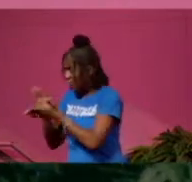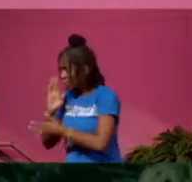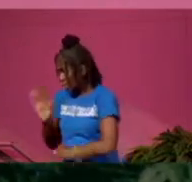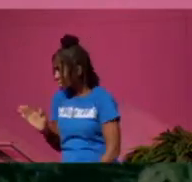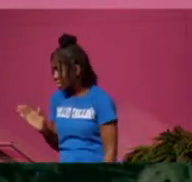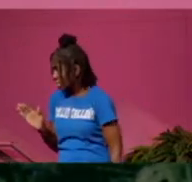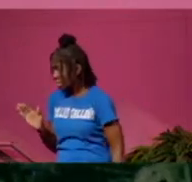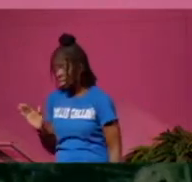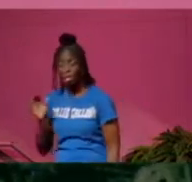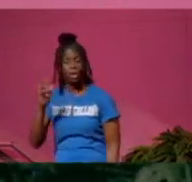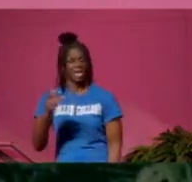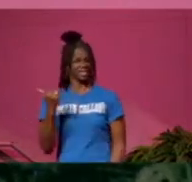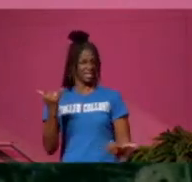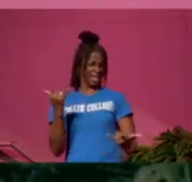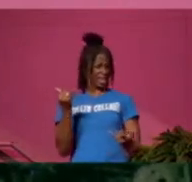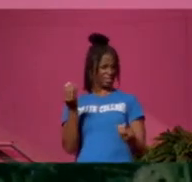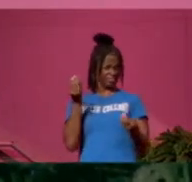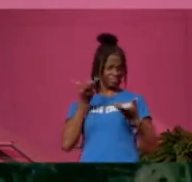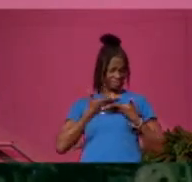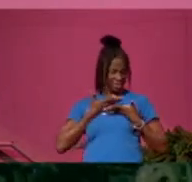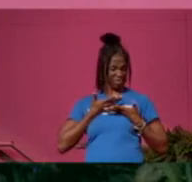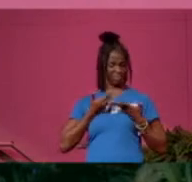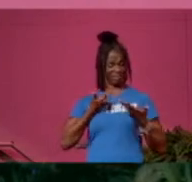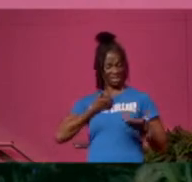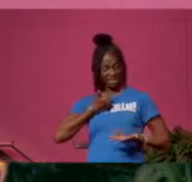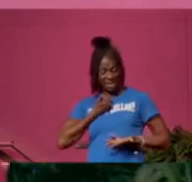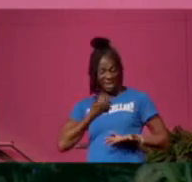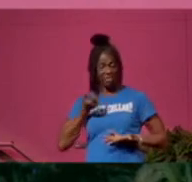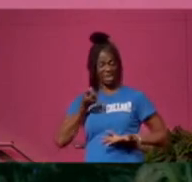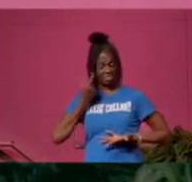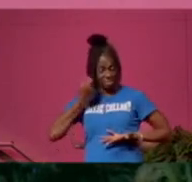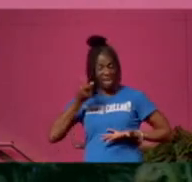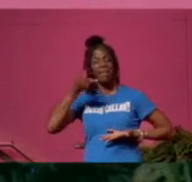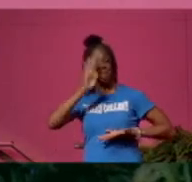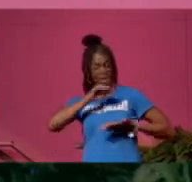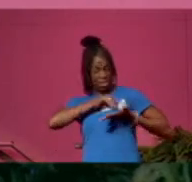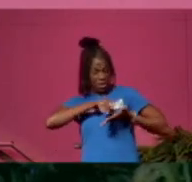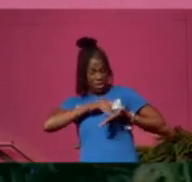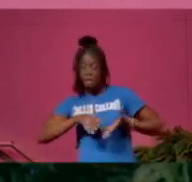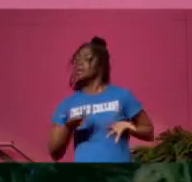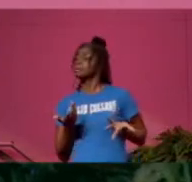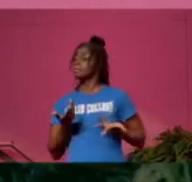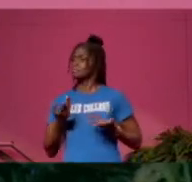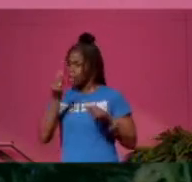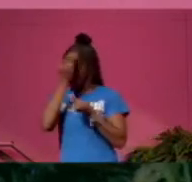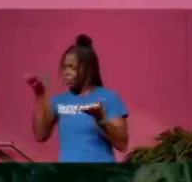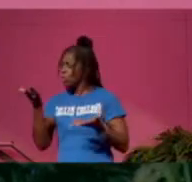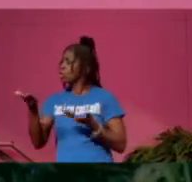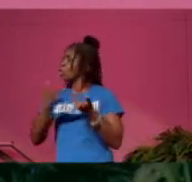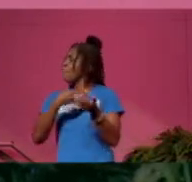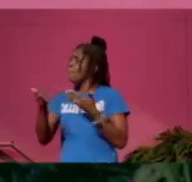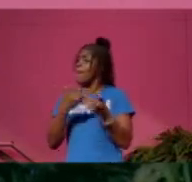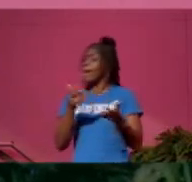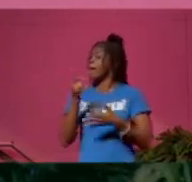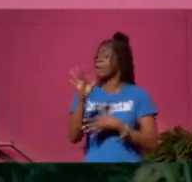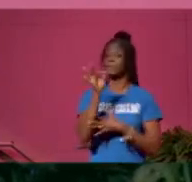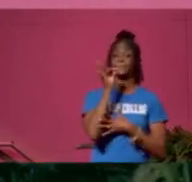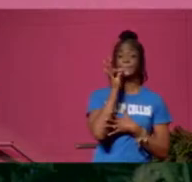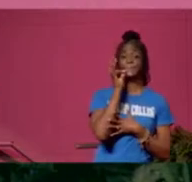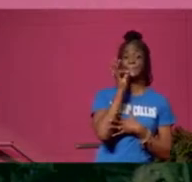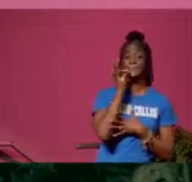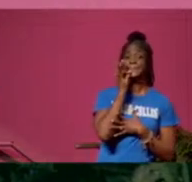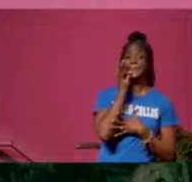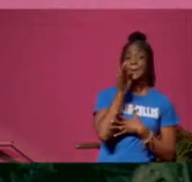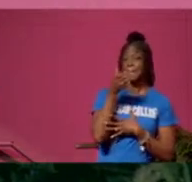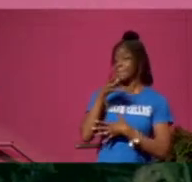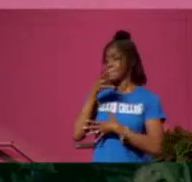it, I'll preach to myself. That's all right. God will forgive you for all the weed that you smoked behind your mama's back. God will forgive